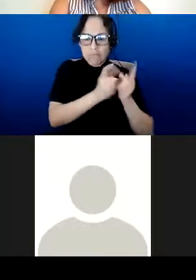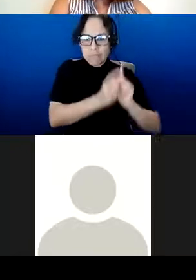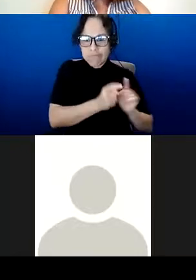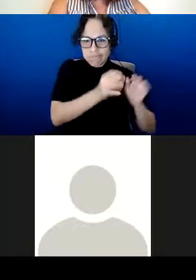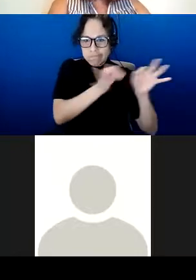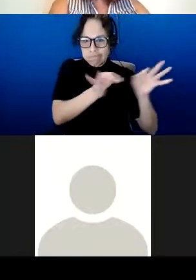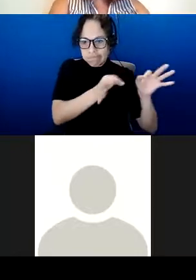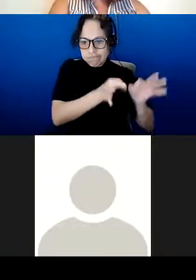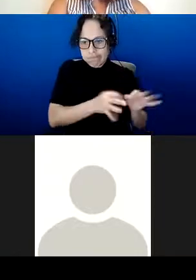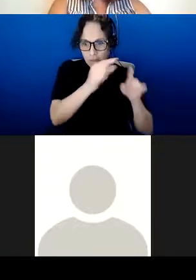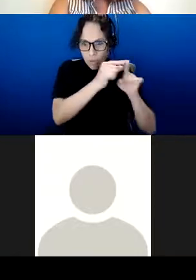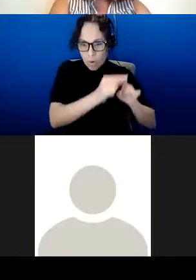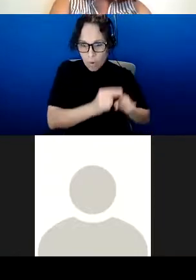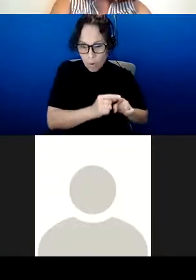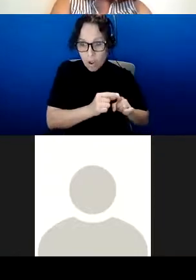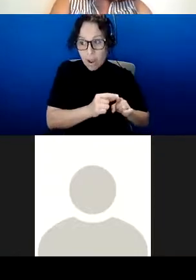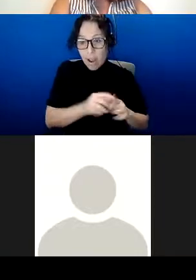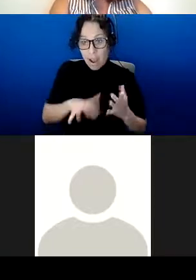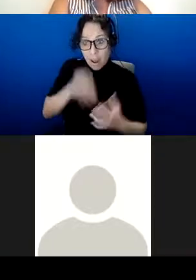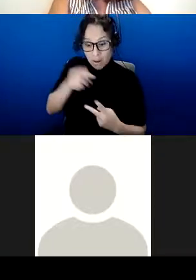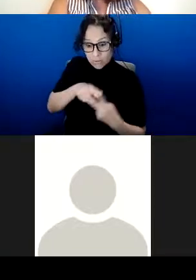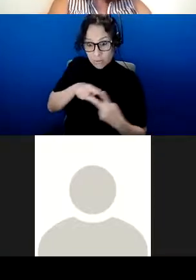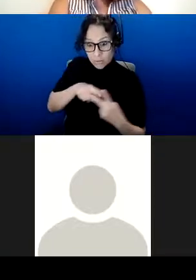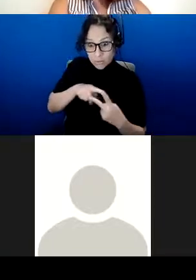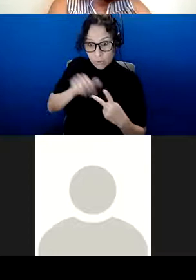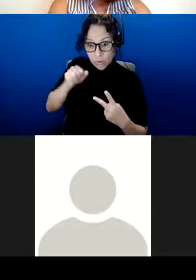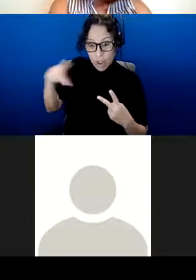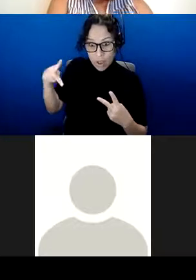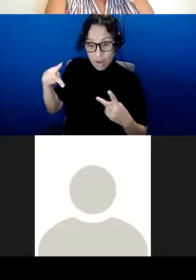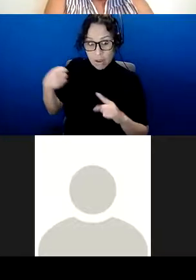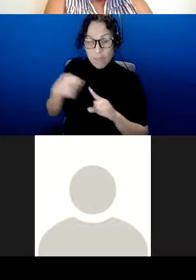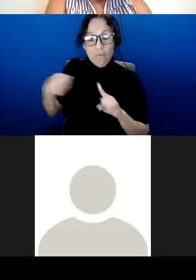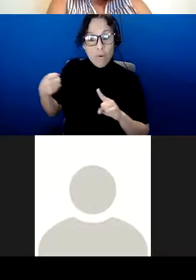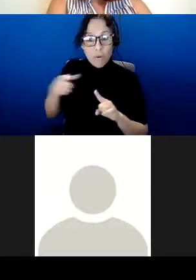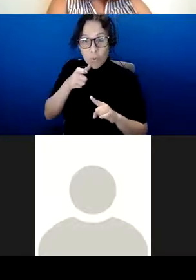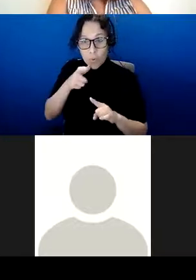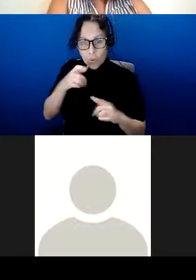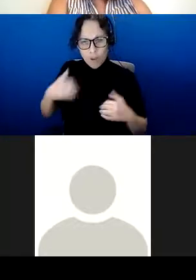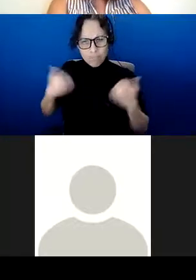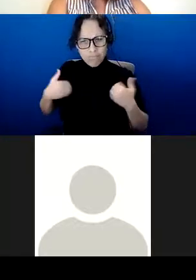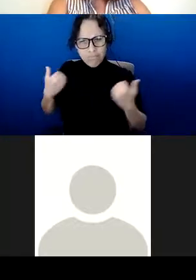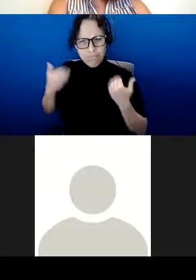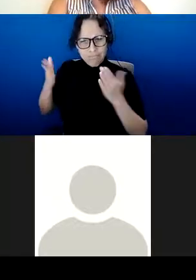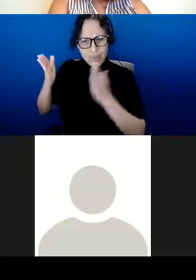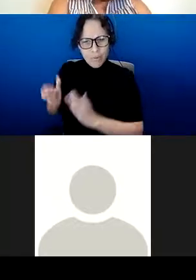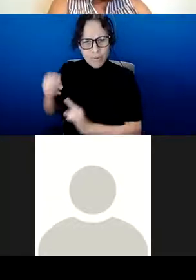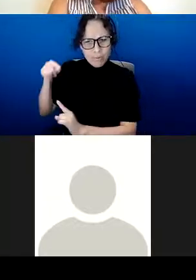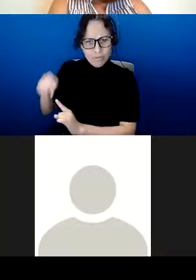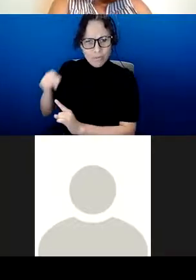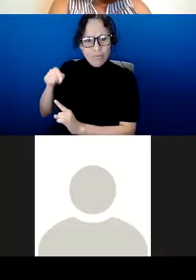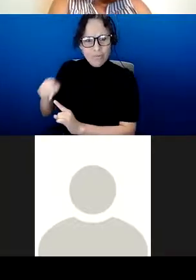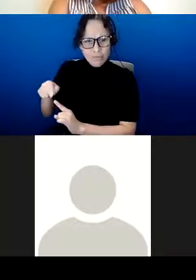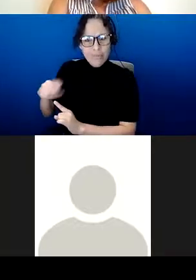actually learned about these particular apps from a young individual who had a